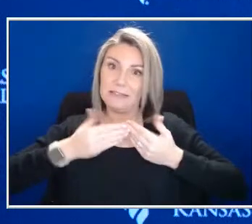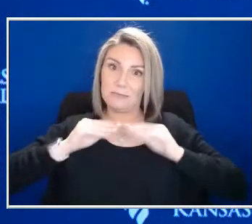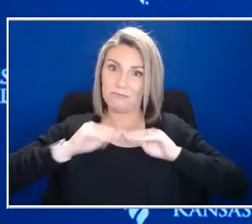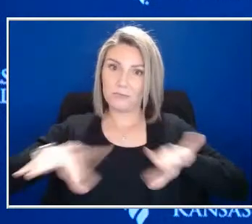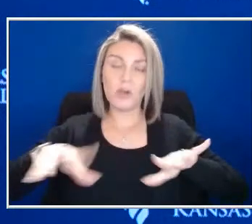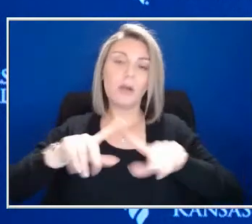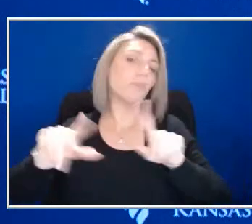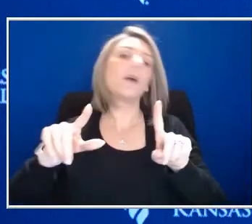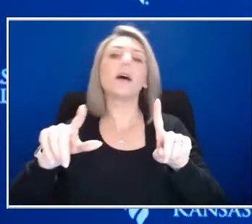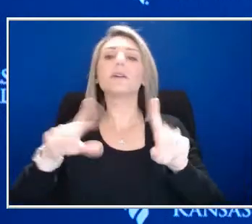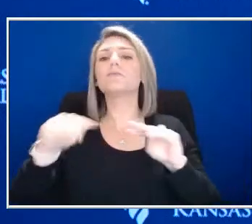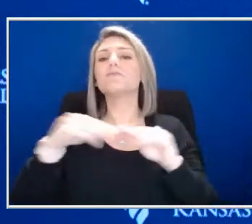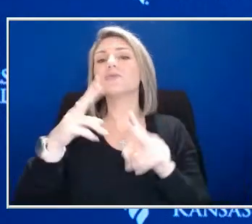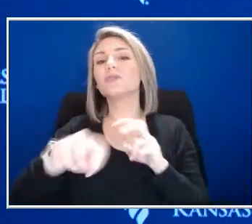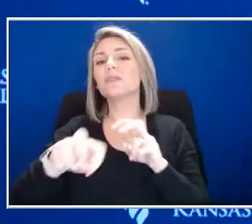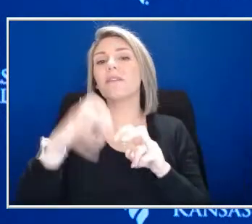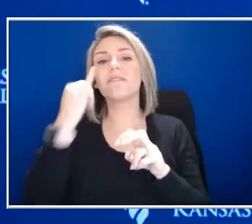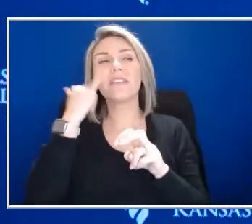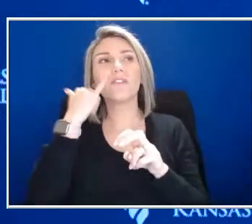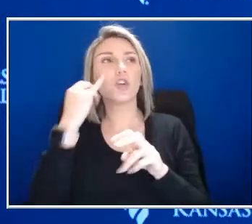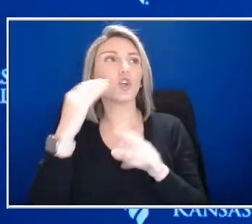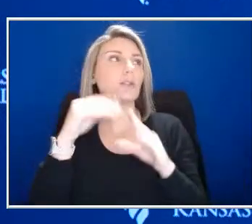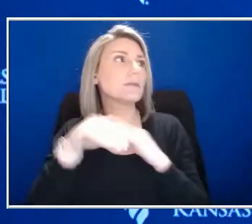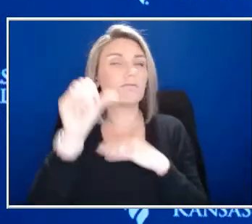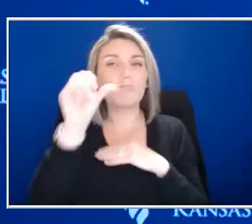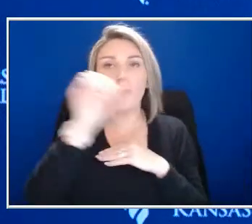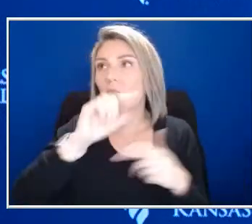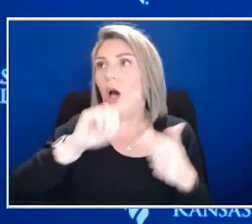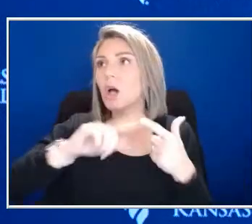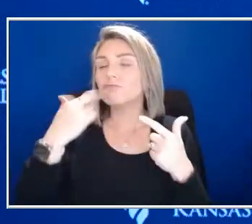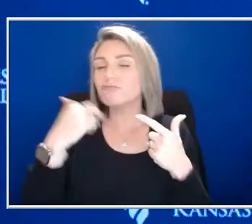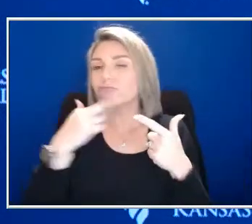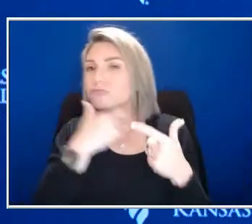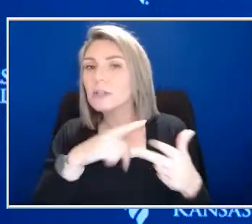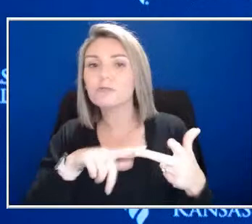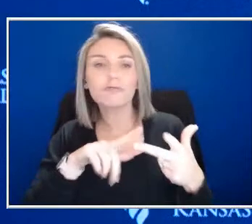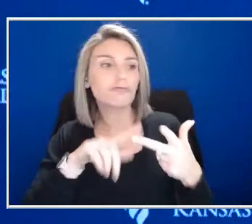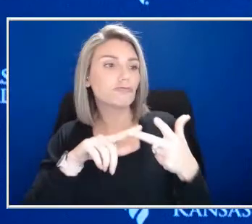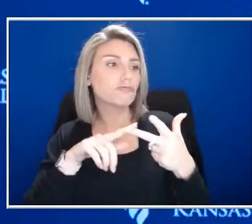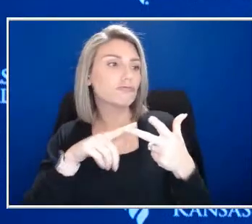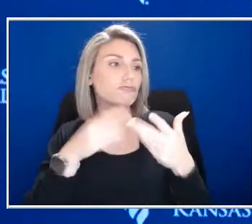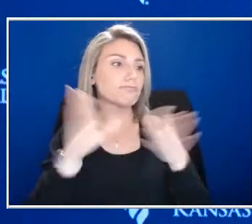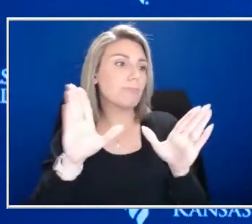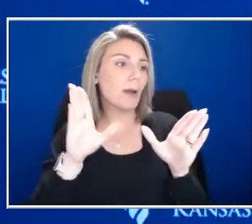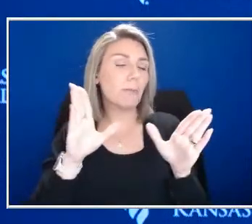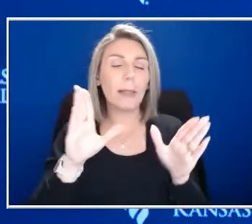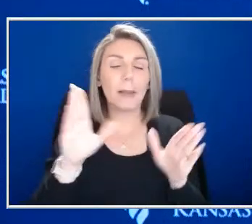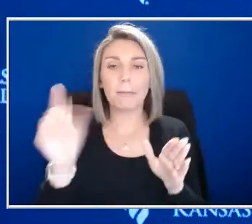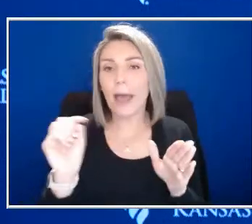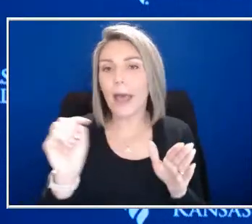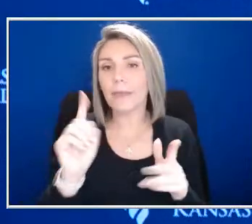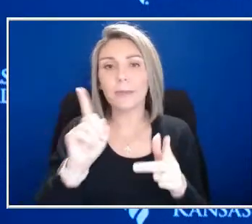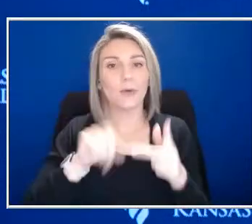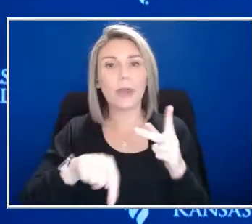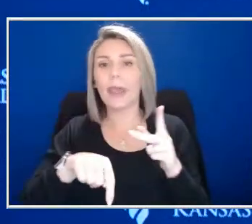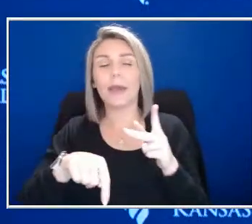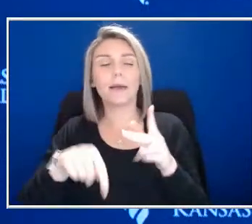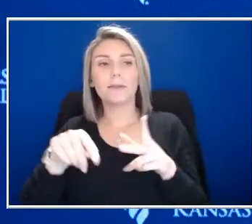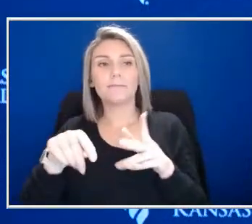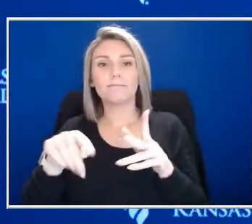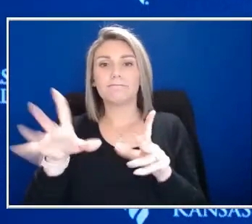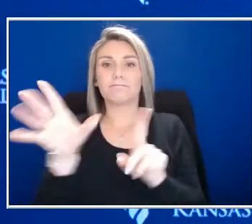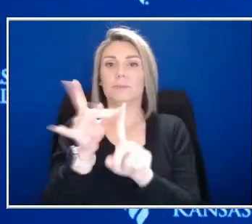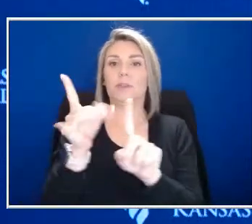to spread, say, if you are at a bar or restaurant, if you are in a public bathroom. You can't get it from shaking hands. It is very